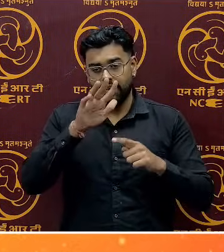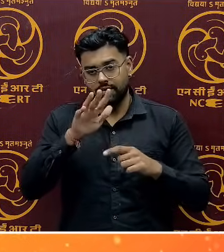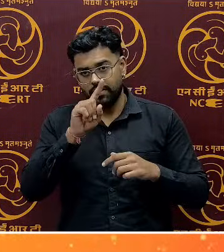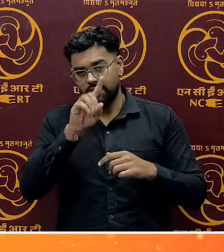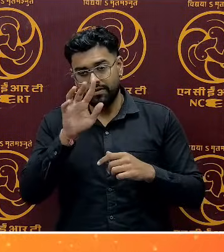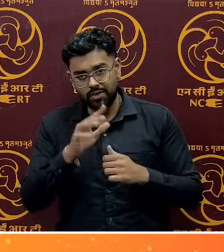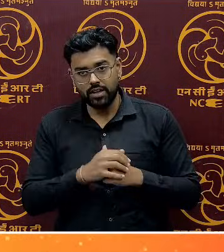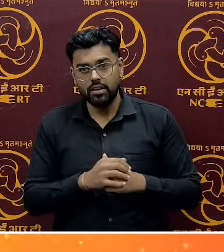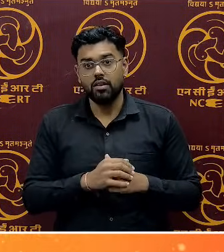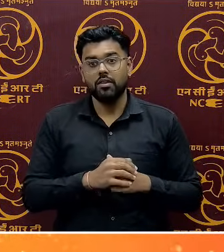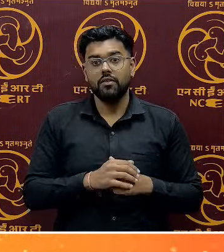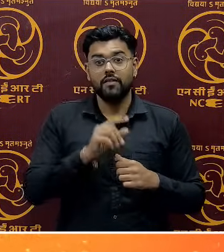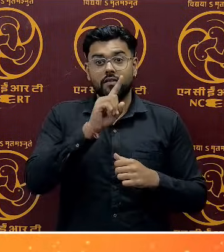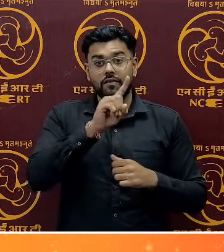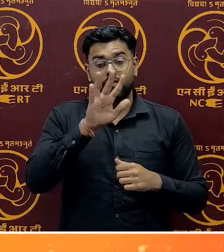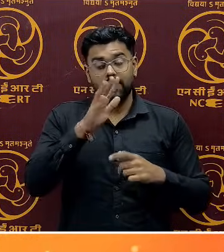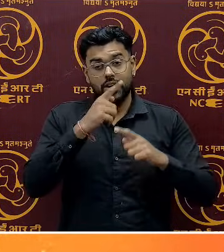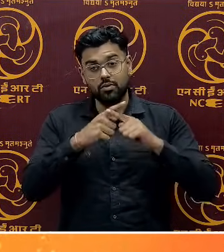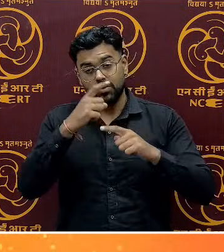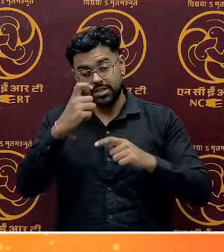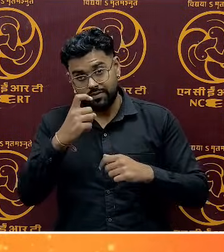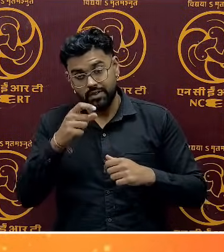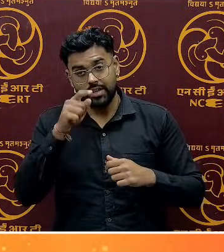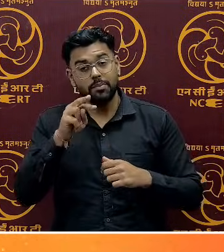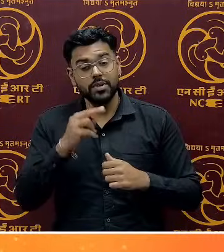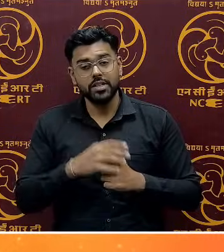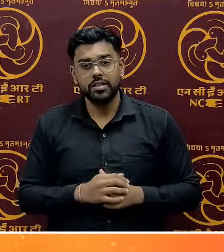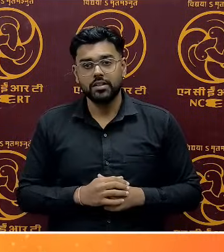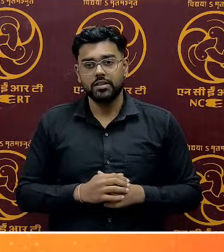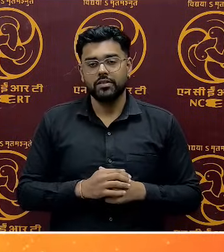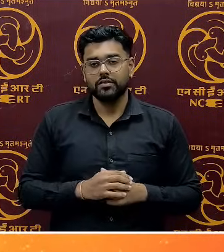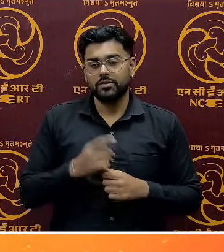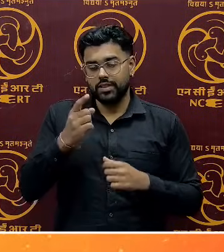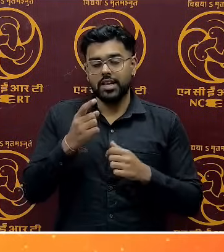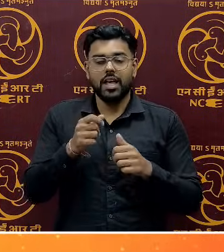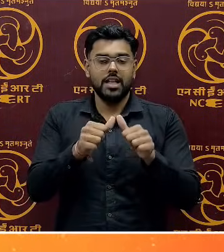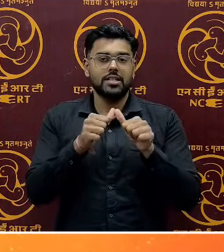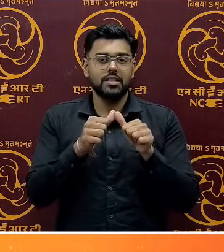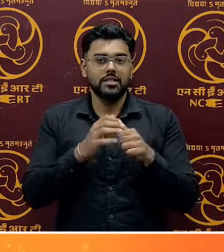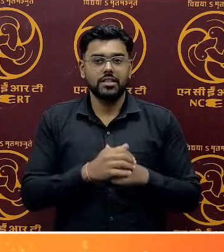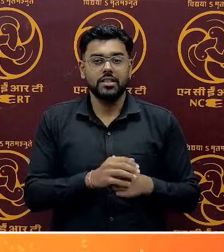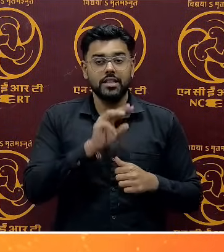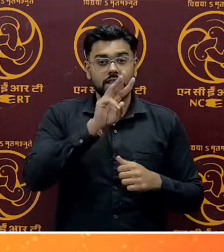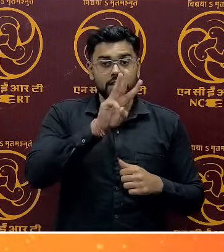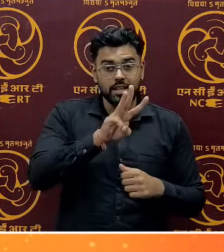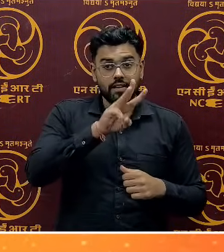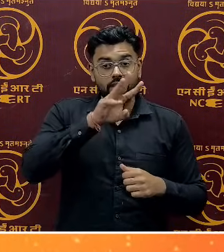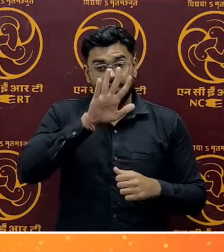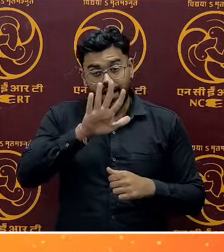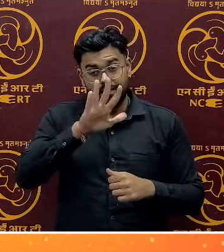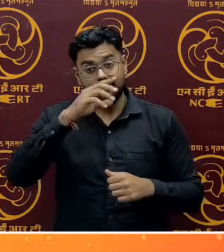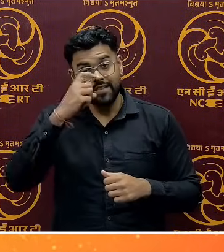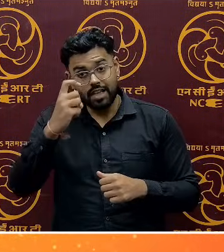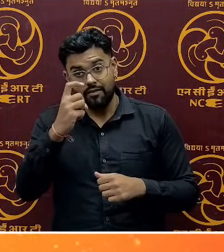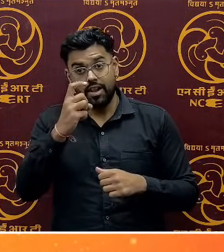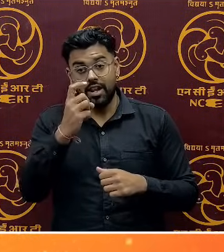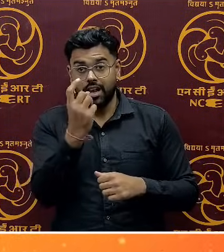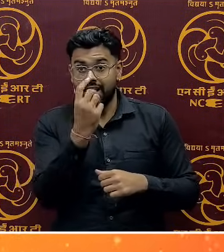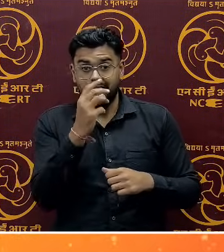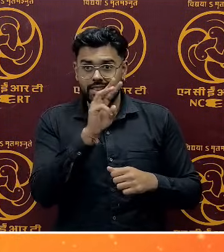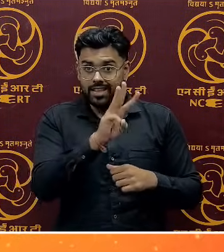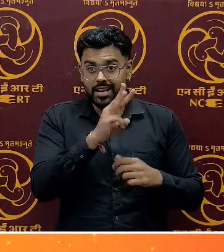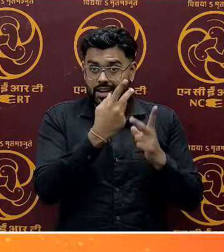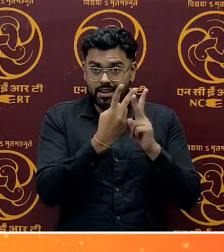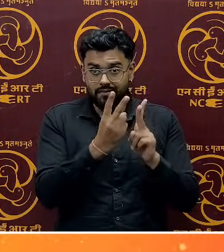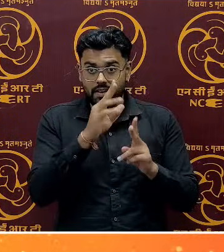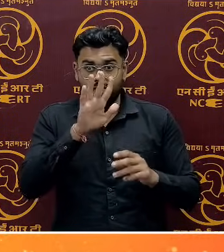are 105. I think this is the answer. Yes, you are right. 3, 5 and 7 all are different. So, they